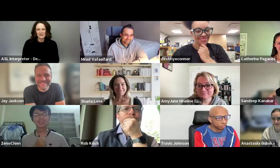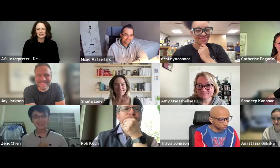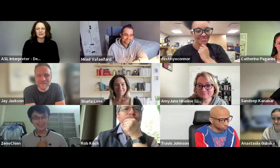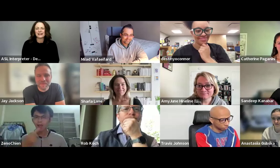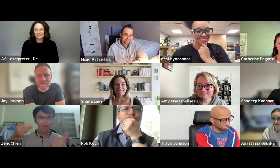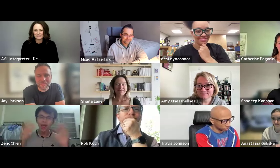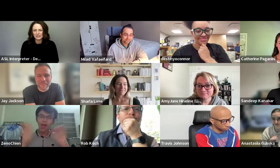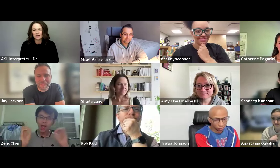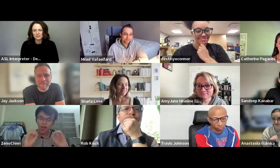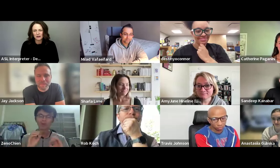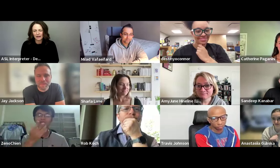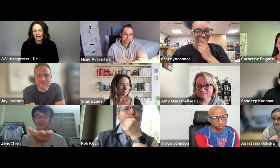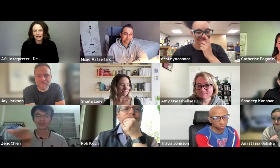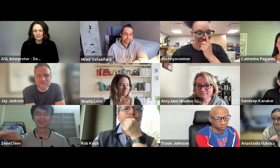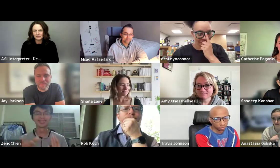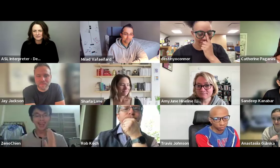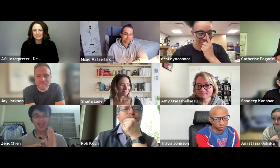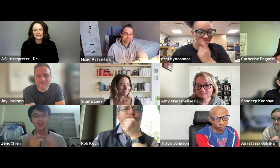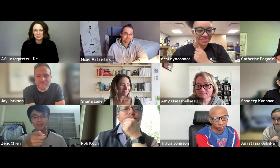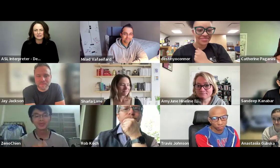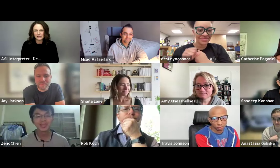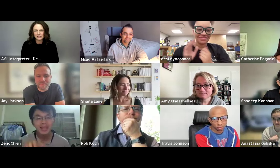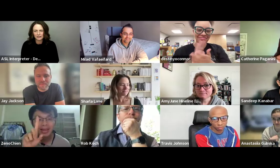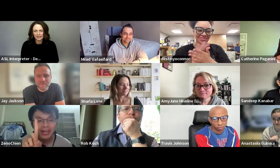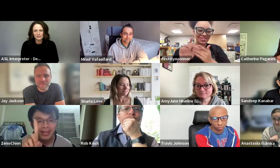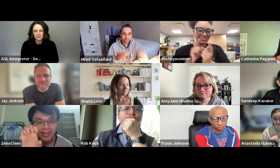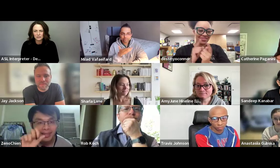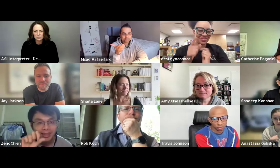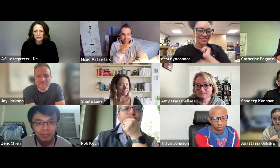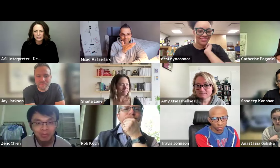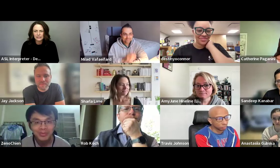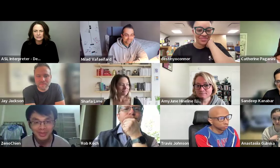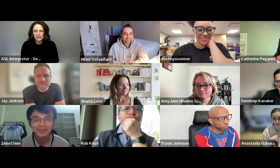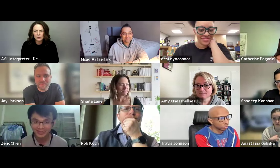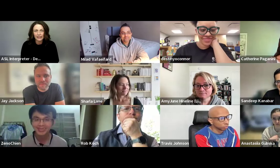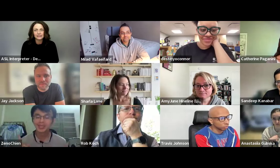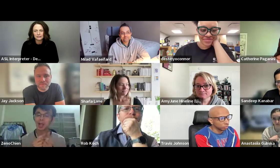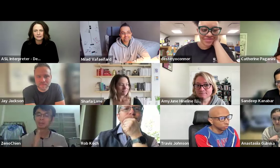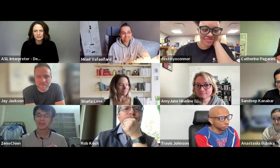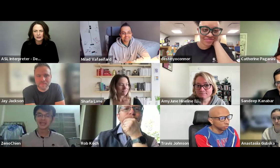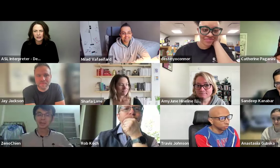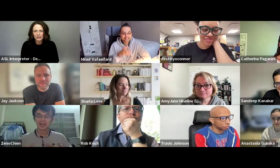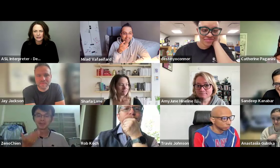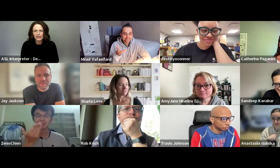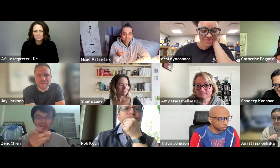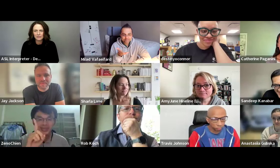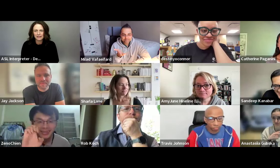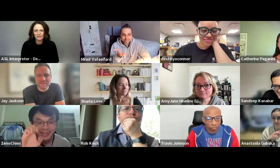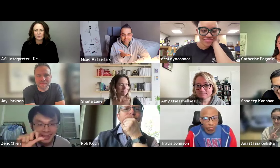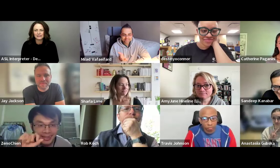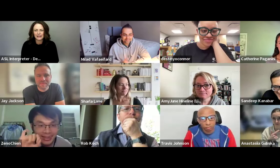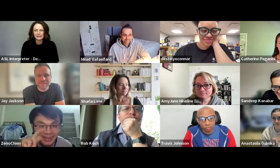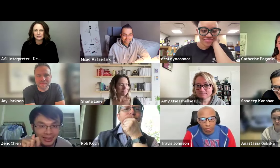yes. So it's really nice to meet you all. Sorry. I just wanted to make sure I understood. And okay. Nice to